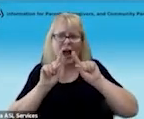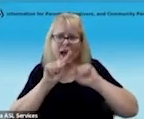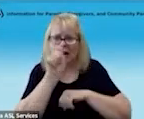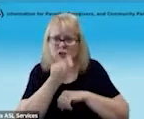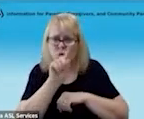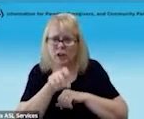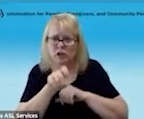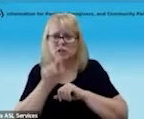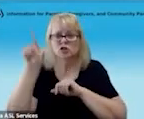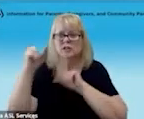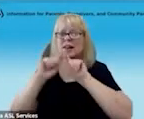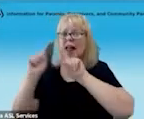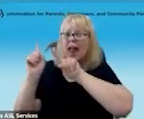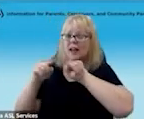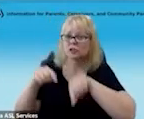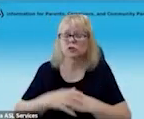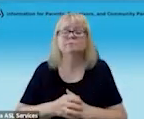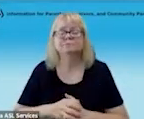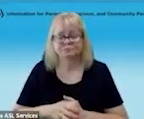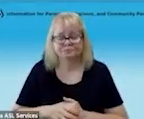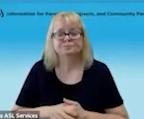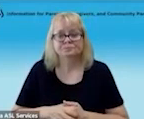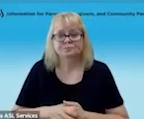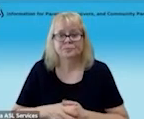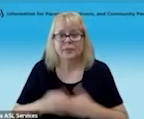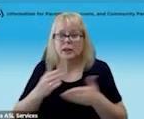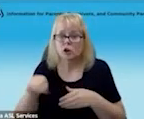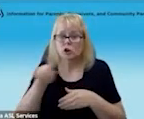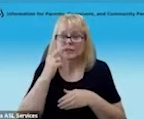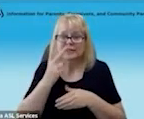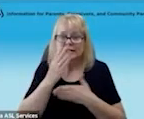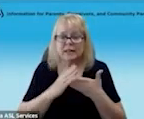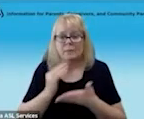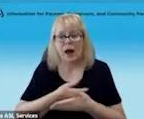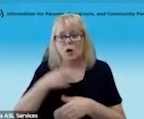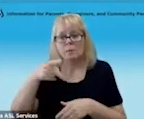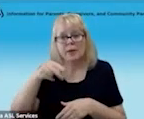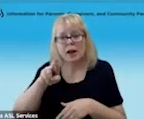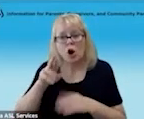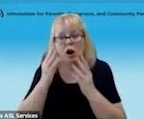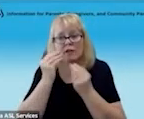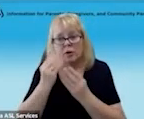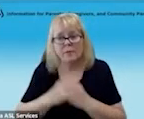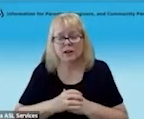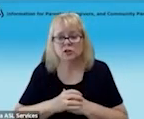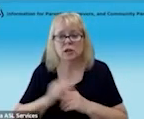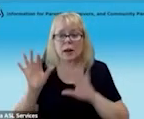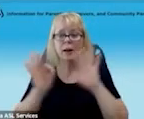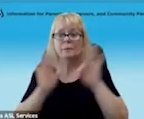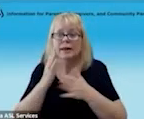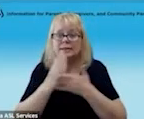executive leadership has been doing like Zoom chats with our staff, and we are able to ask questions and get answers from